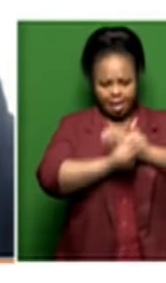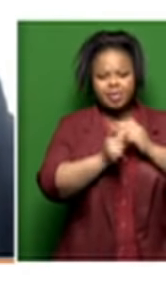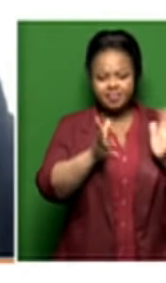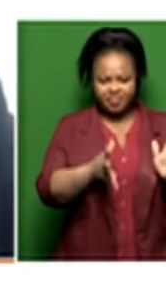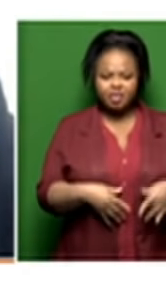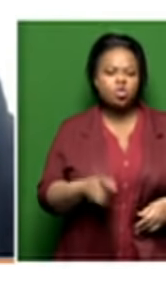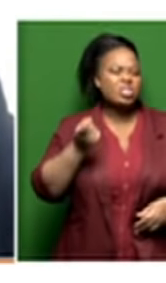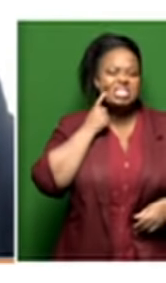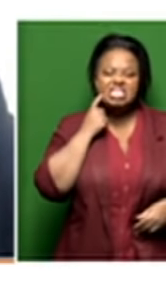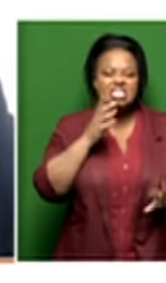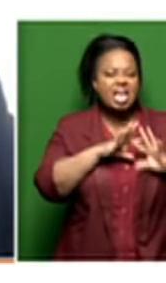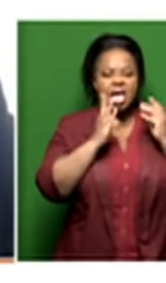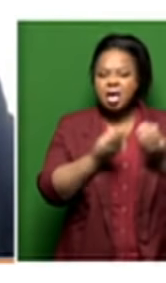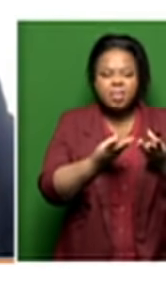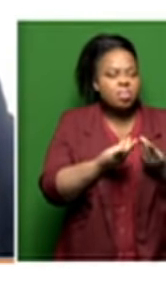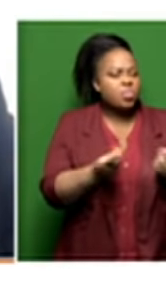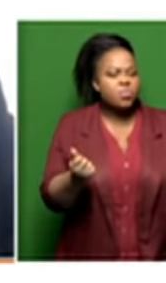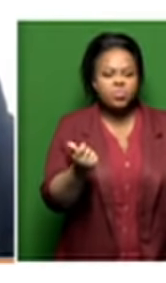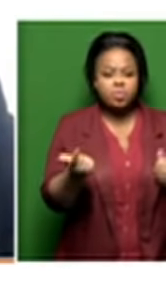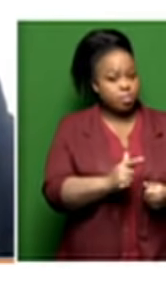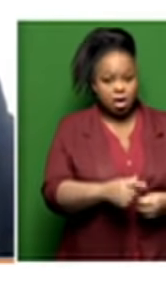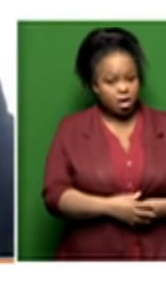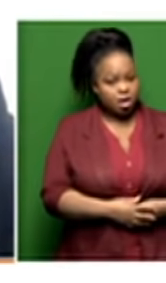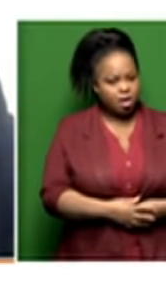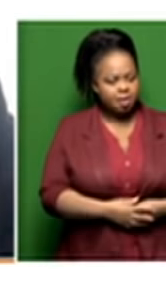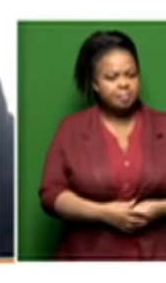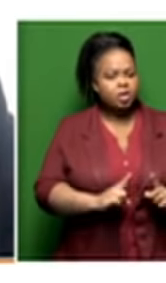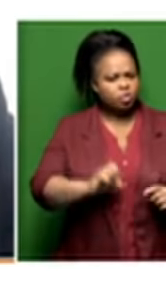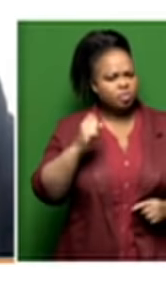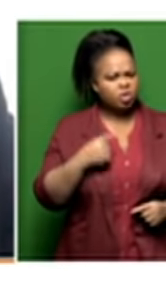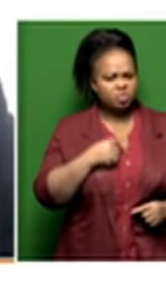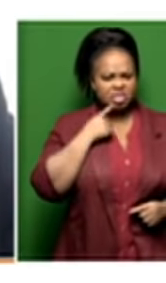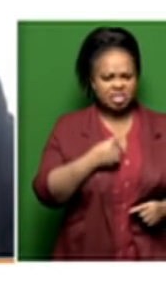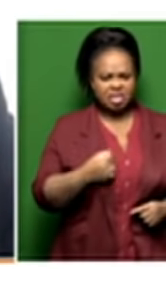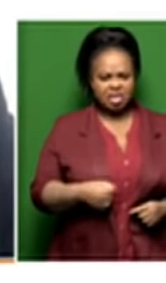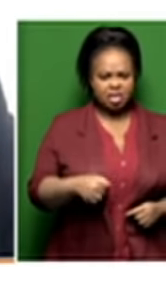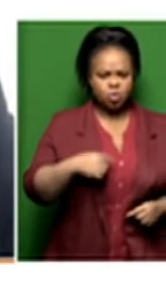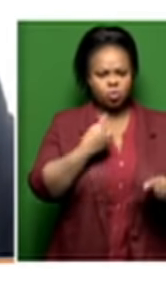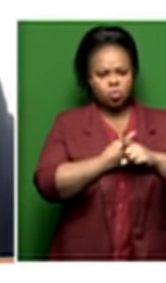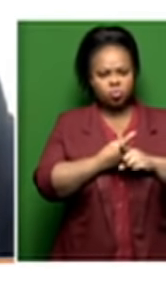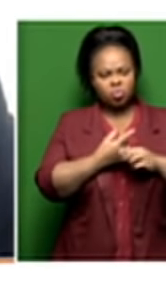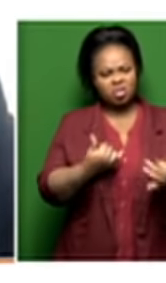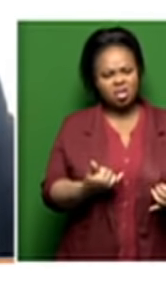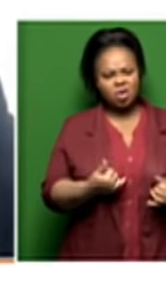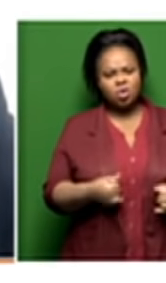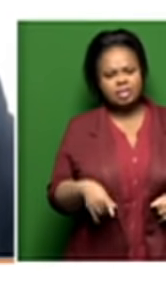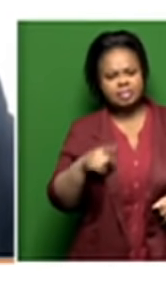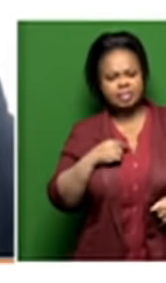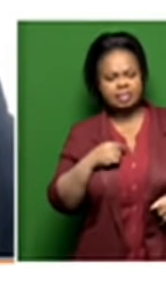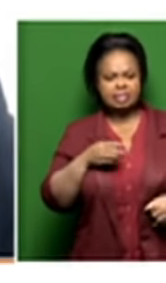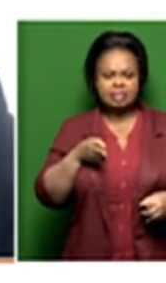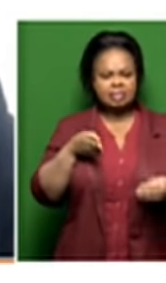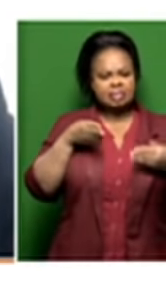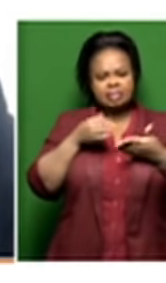course, on the side of the former president. And some would even say he had painted himself into a very neat corner there